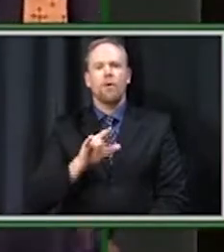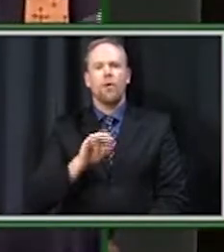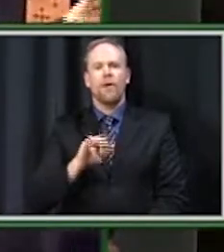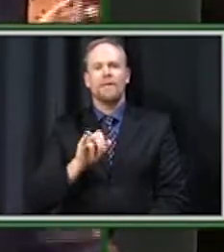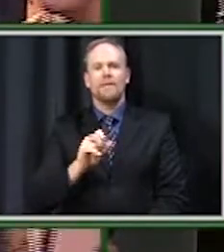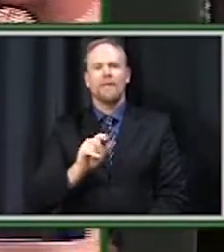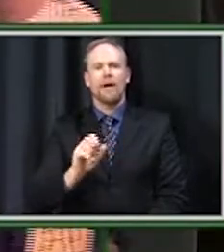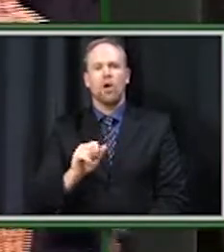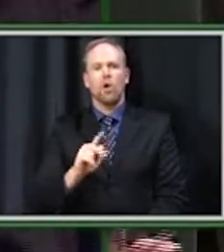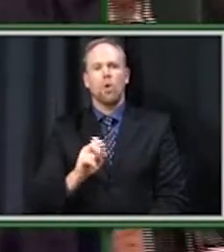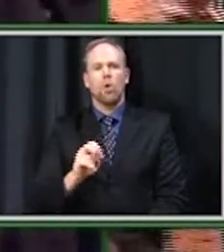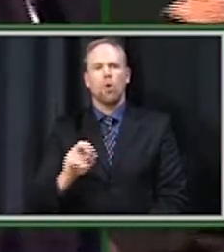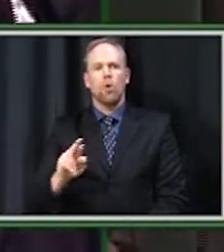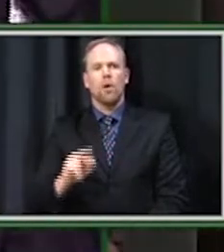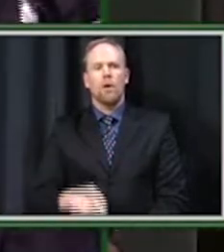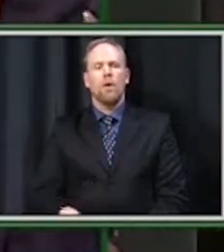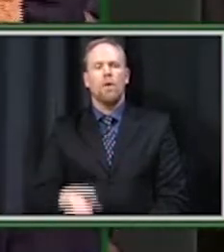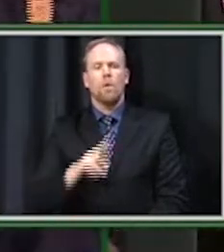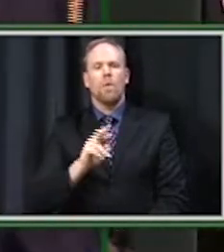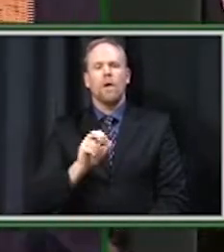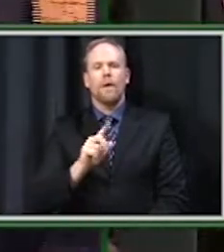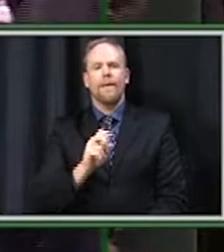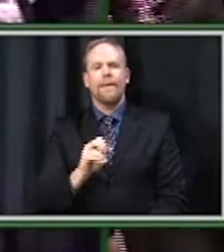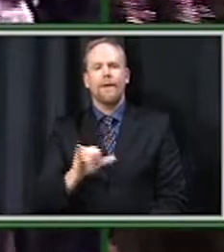Robbie James Case.